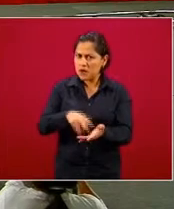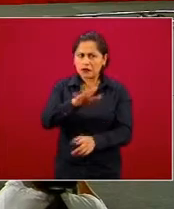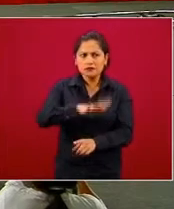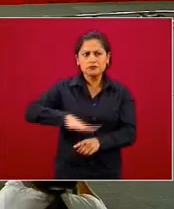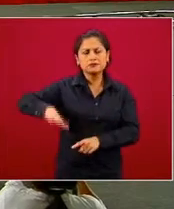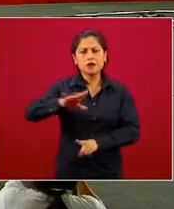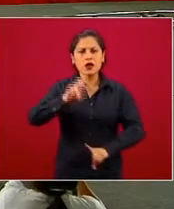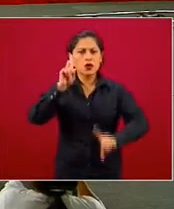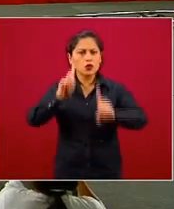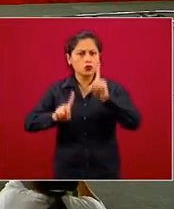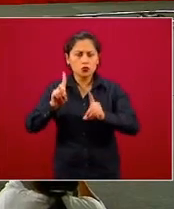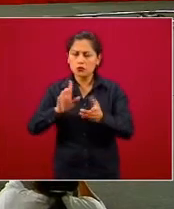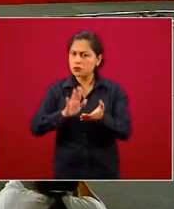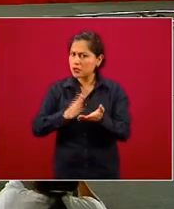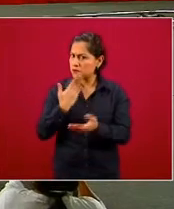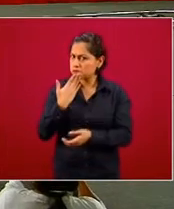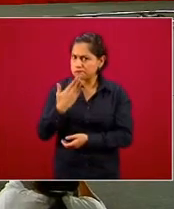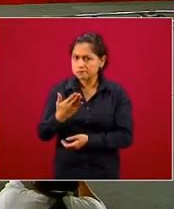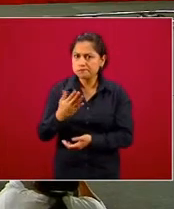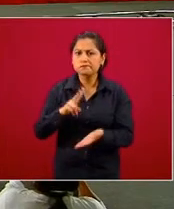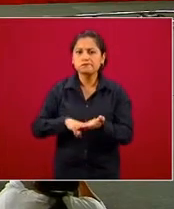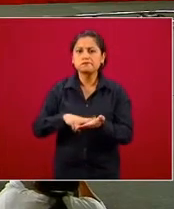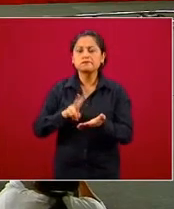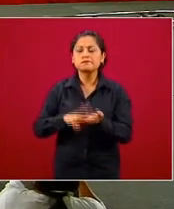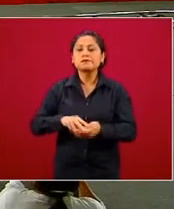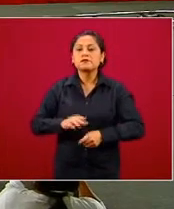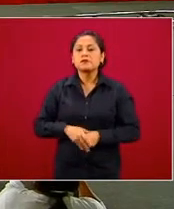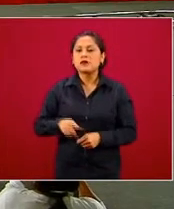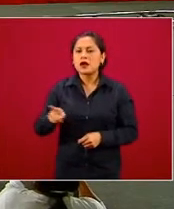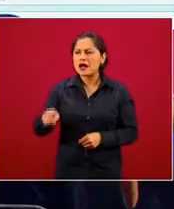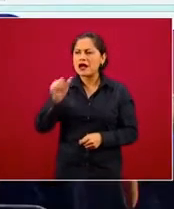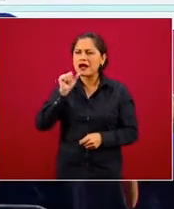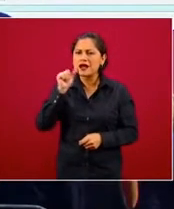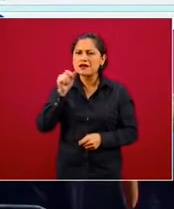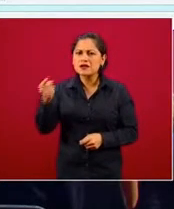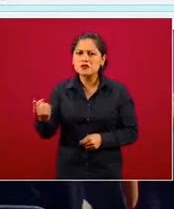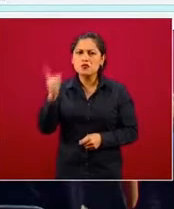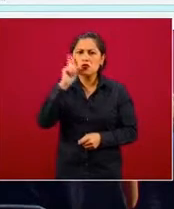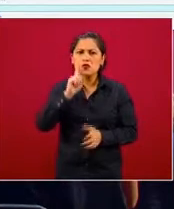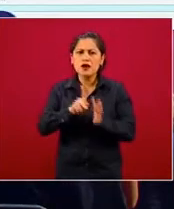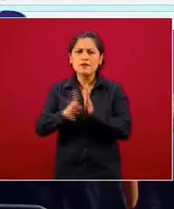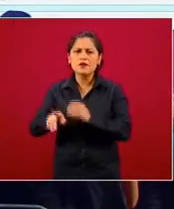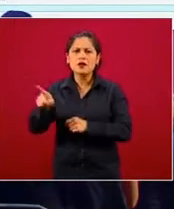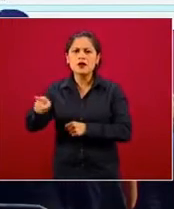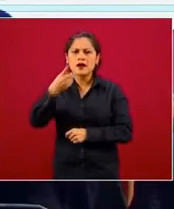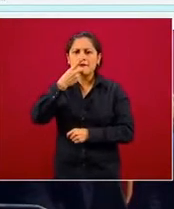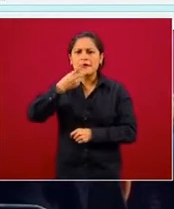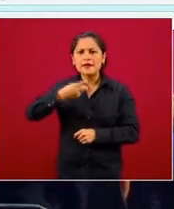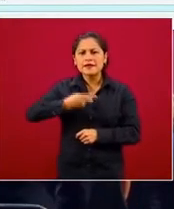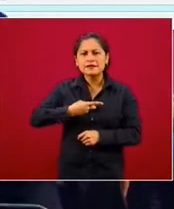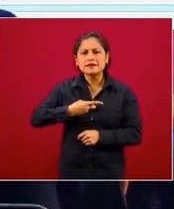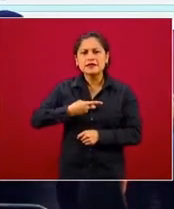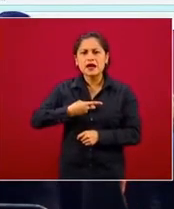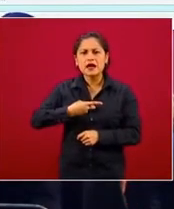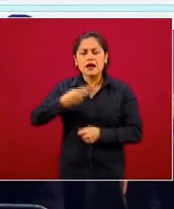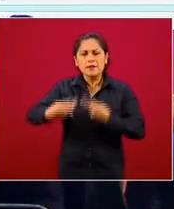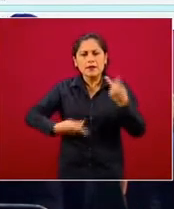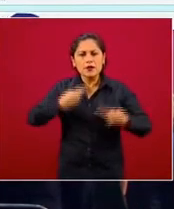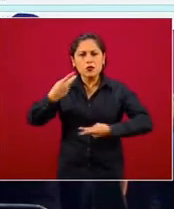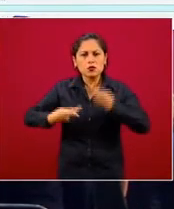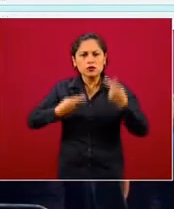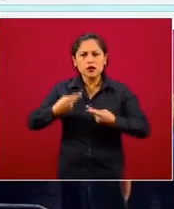was asking yesterday about critiques. And you know what? Critique is always welcome. I'm so glad that there are people who are